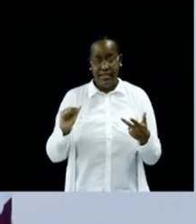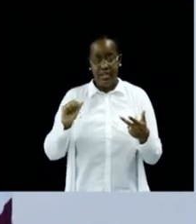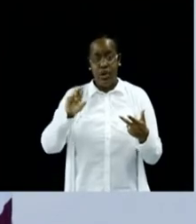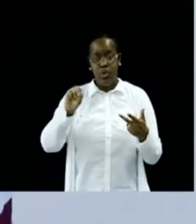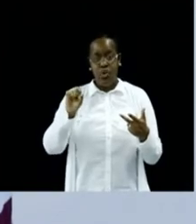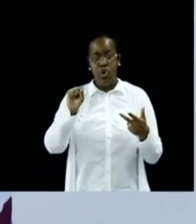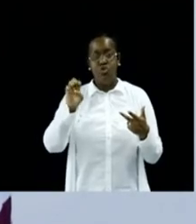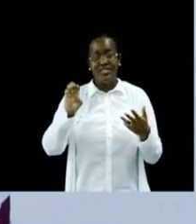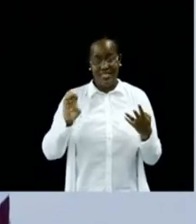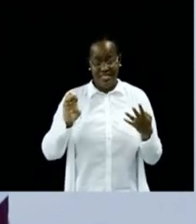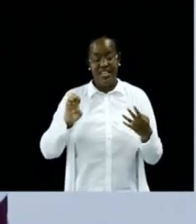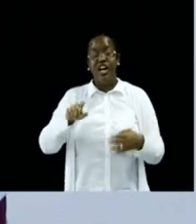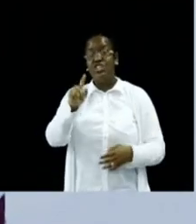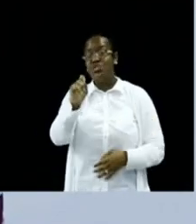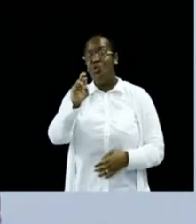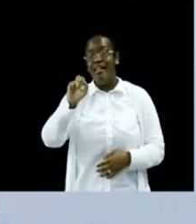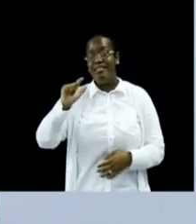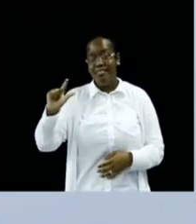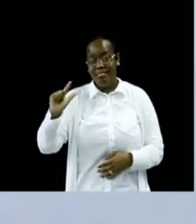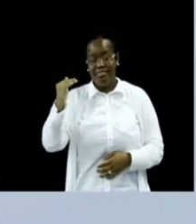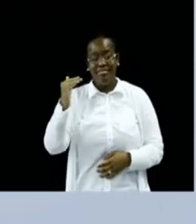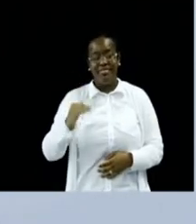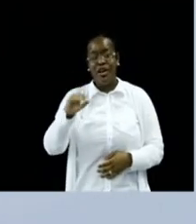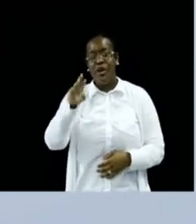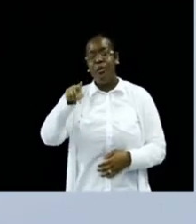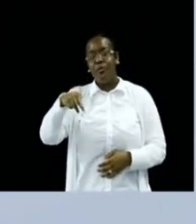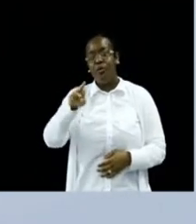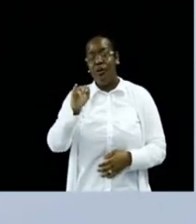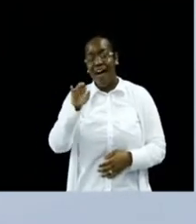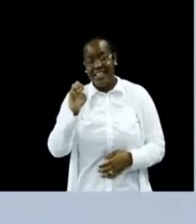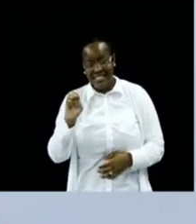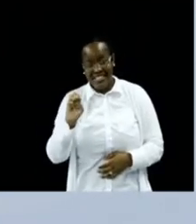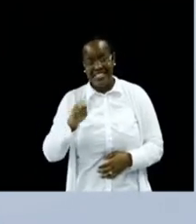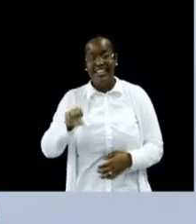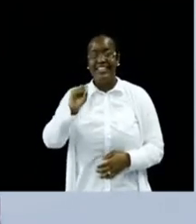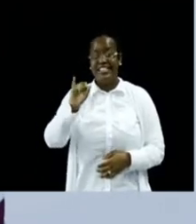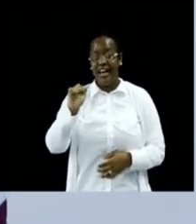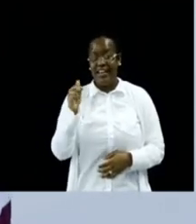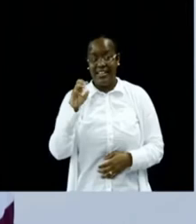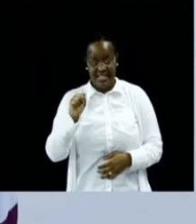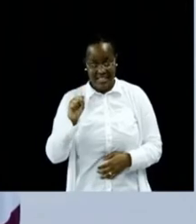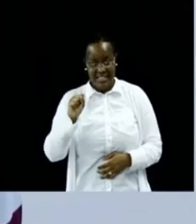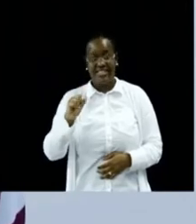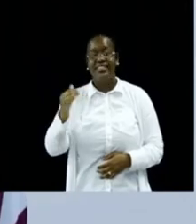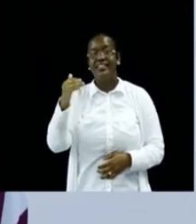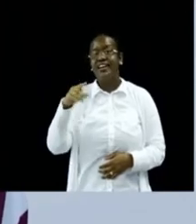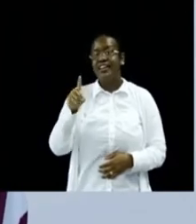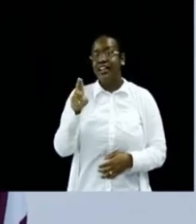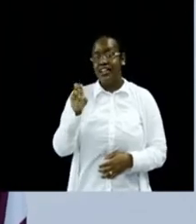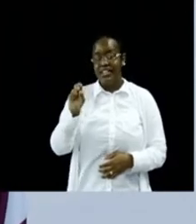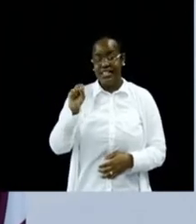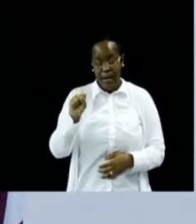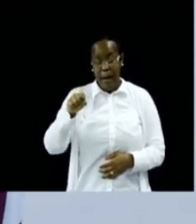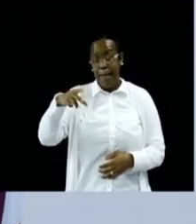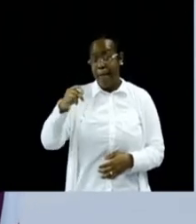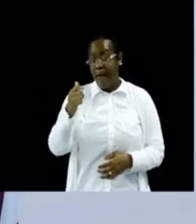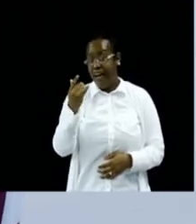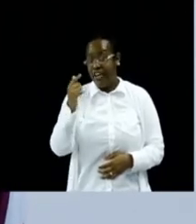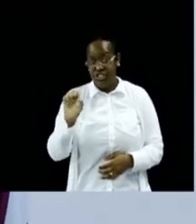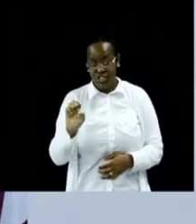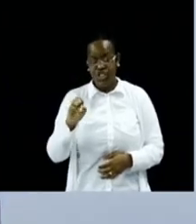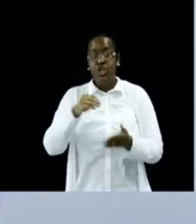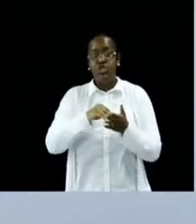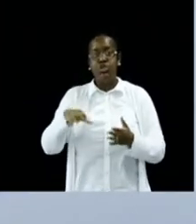Rose, Regent Terrell, Regent Price, Regent Sias, Regent Nellis Page, and Student